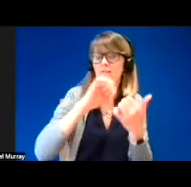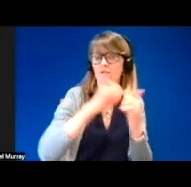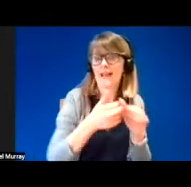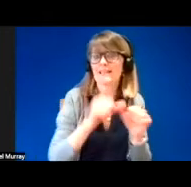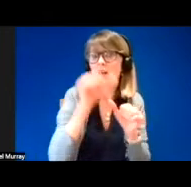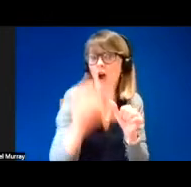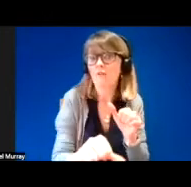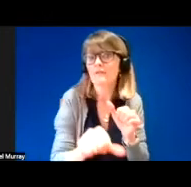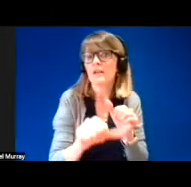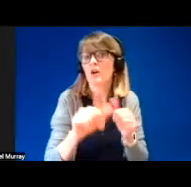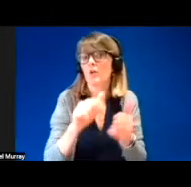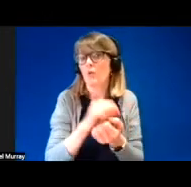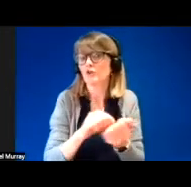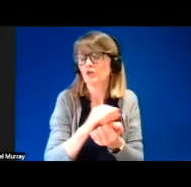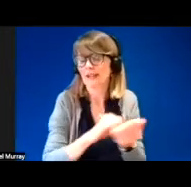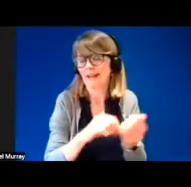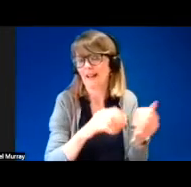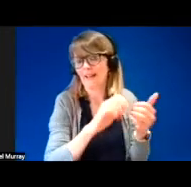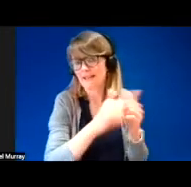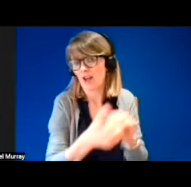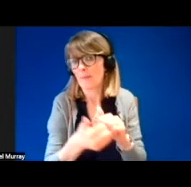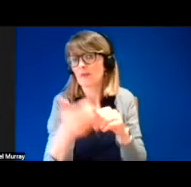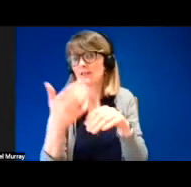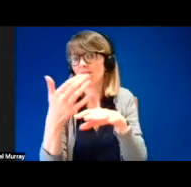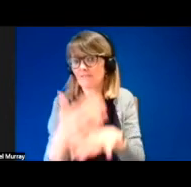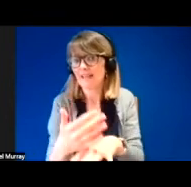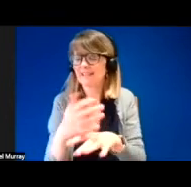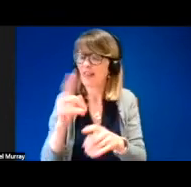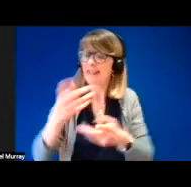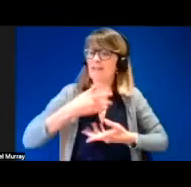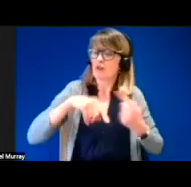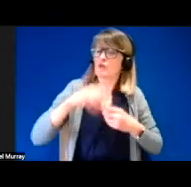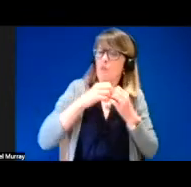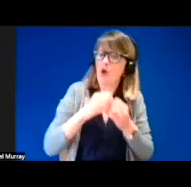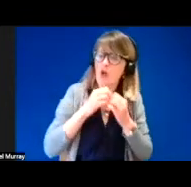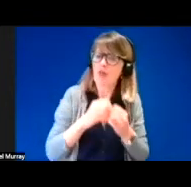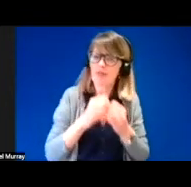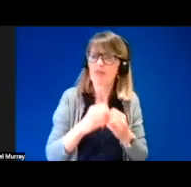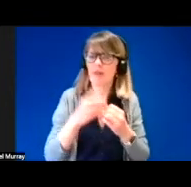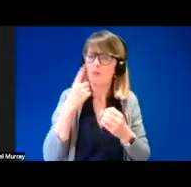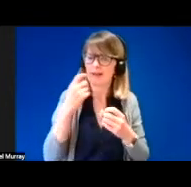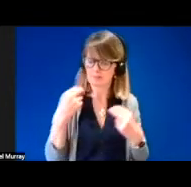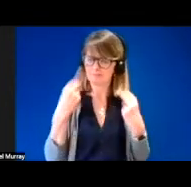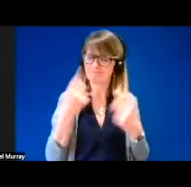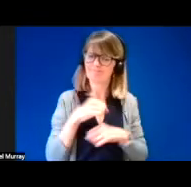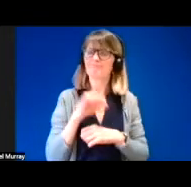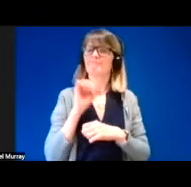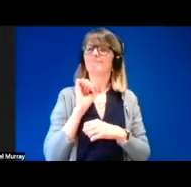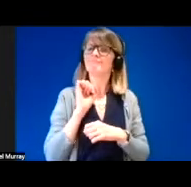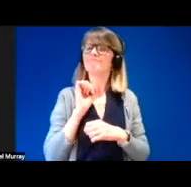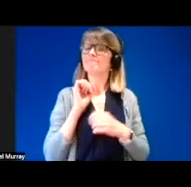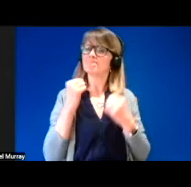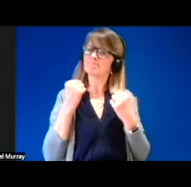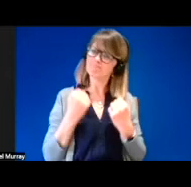us worth in our service, for which we can hold our heads up high,